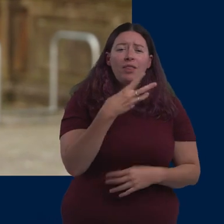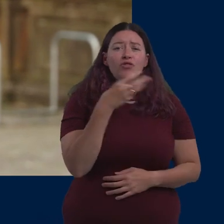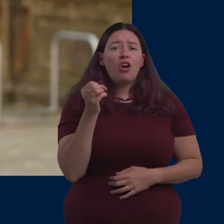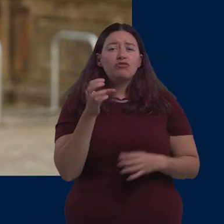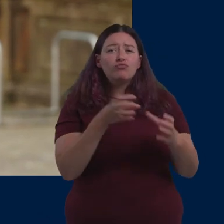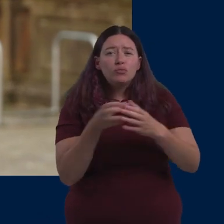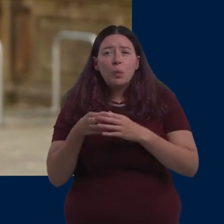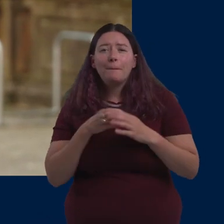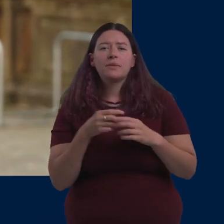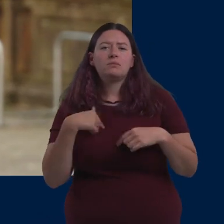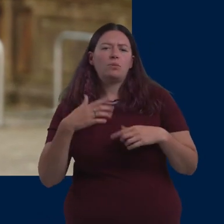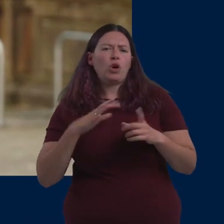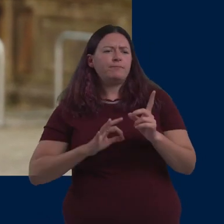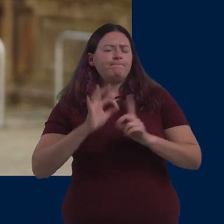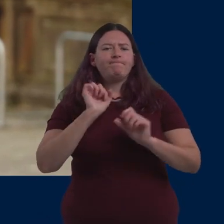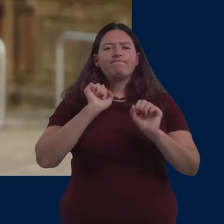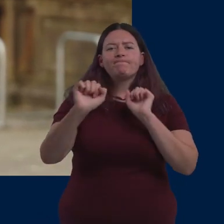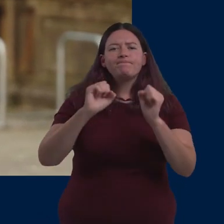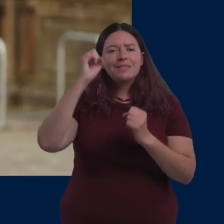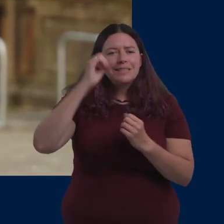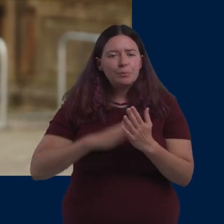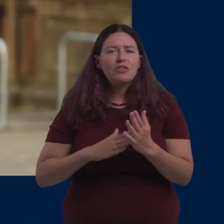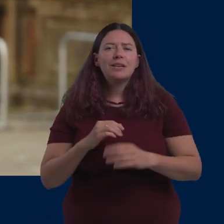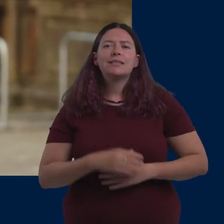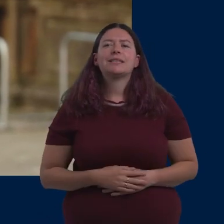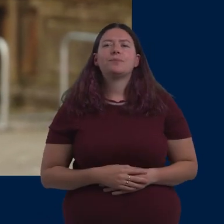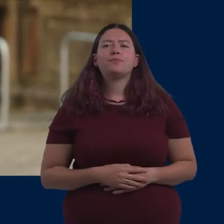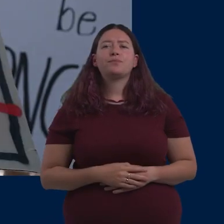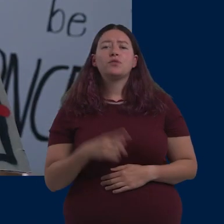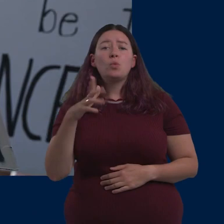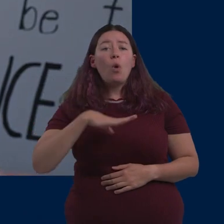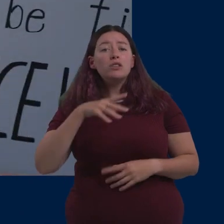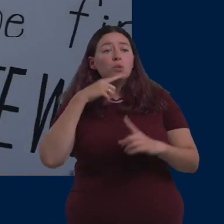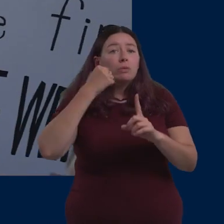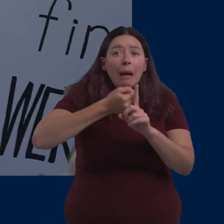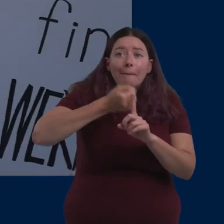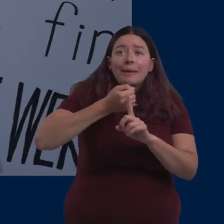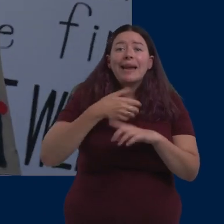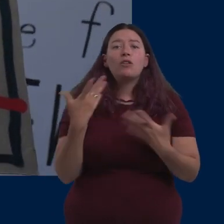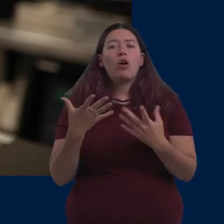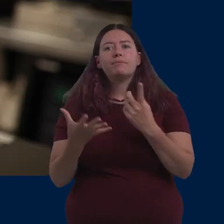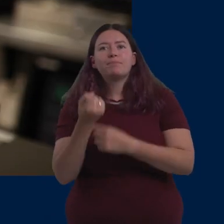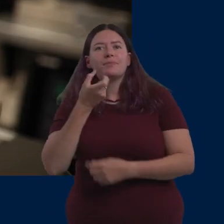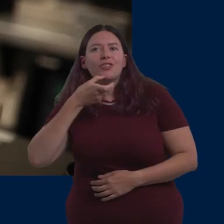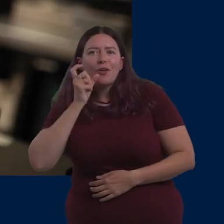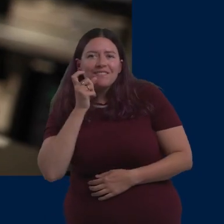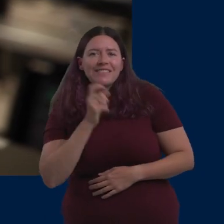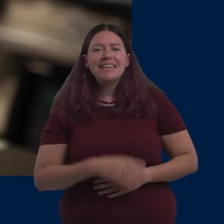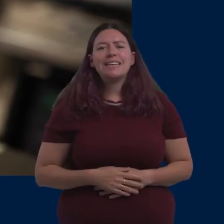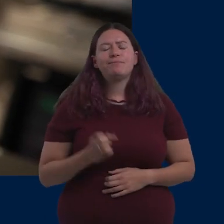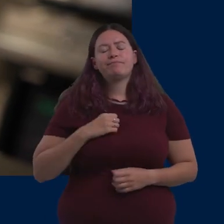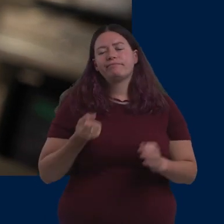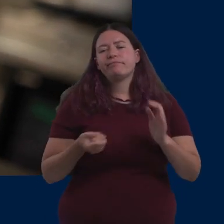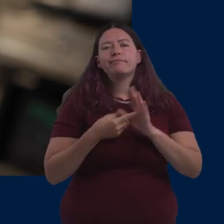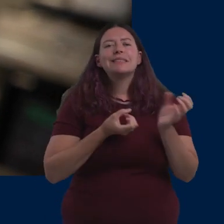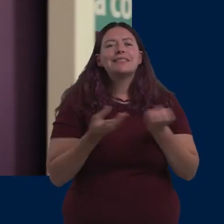over 300 societies and student groups, we're here to enhance your student experience. Whether you're looking to campaign or grab a great coffee, our key